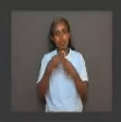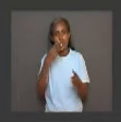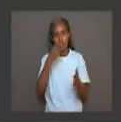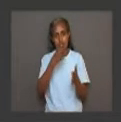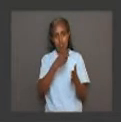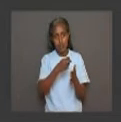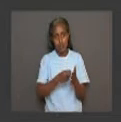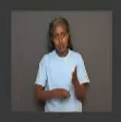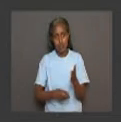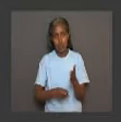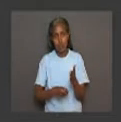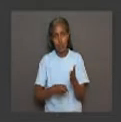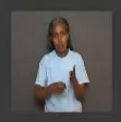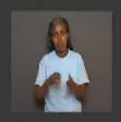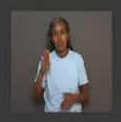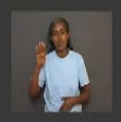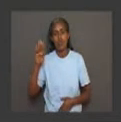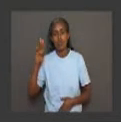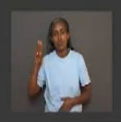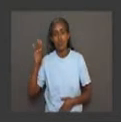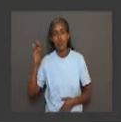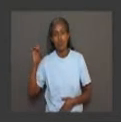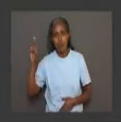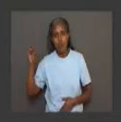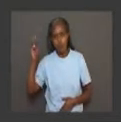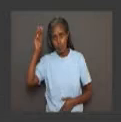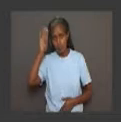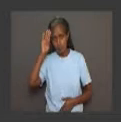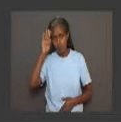scores of Buom and Ujulu.